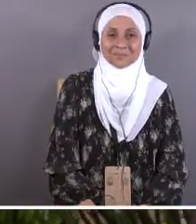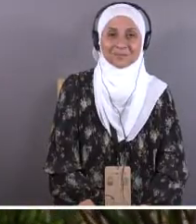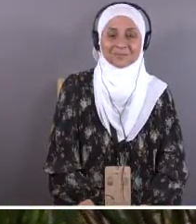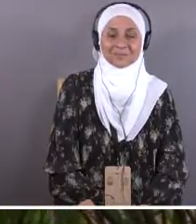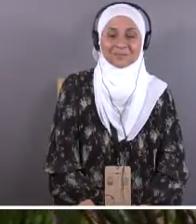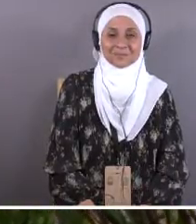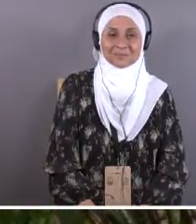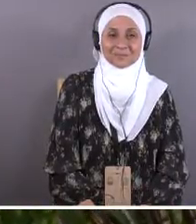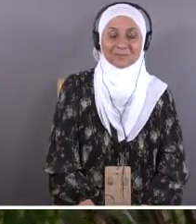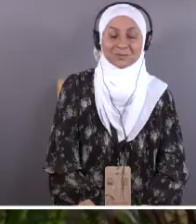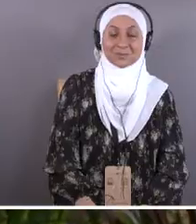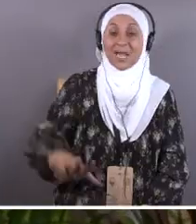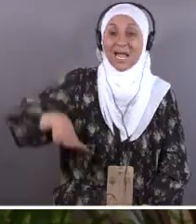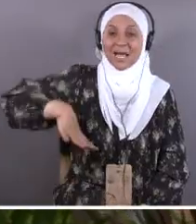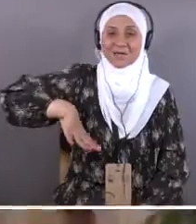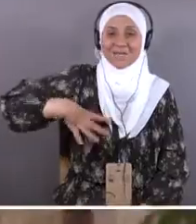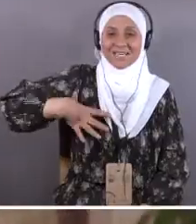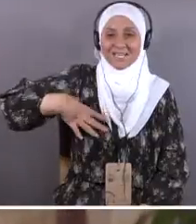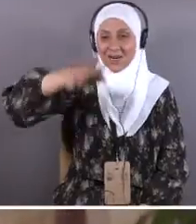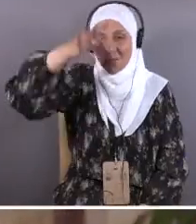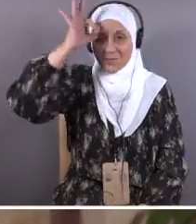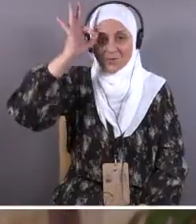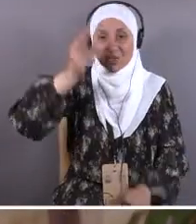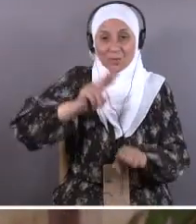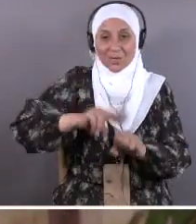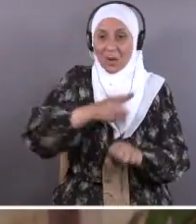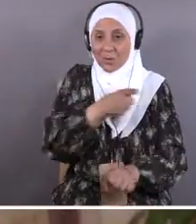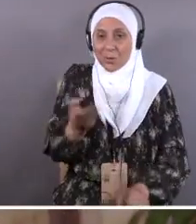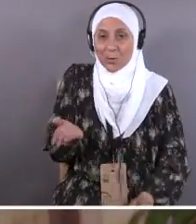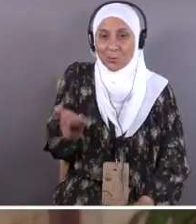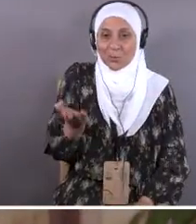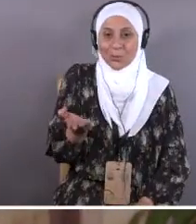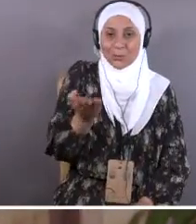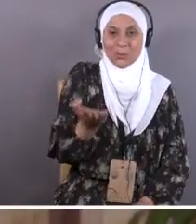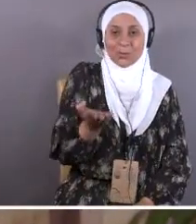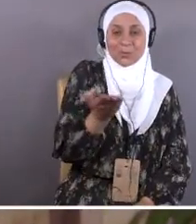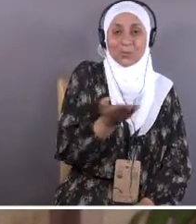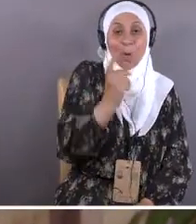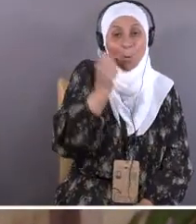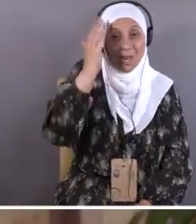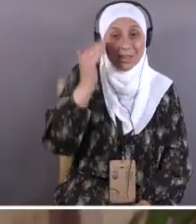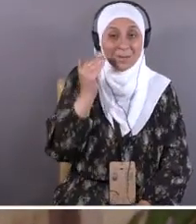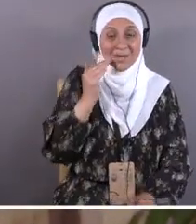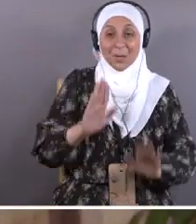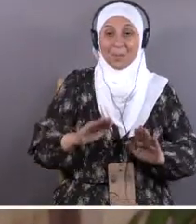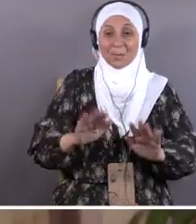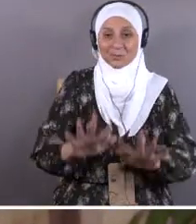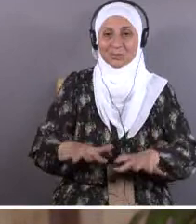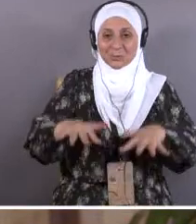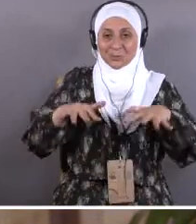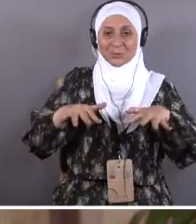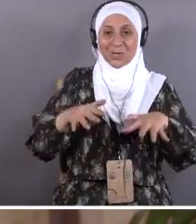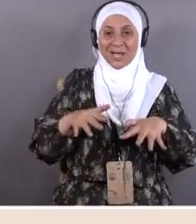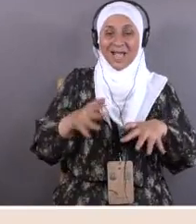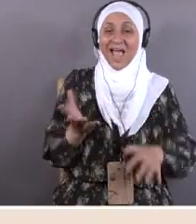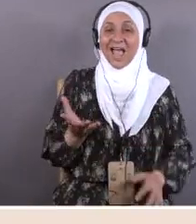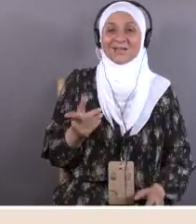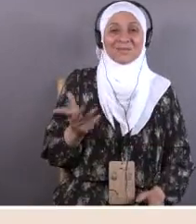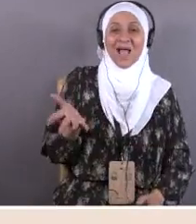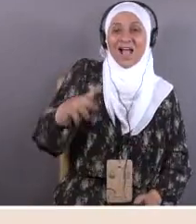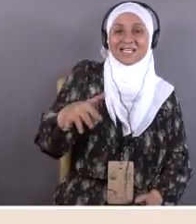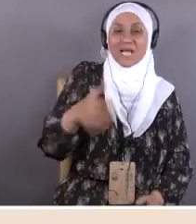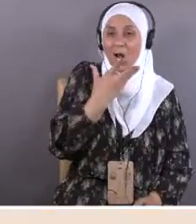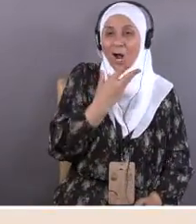Your Highness, Your Excellency, Excellencies, ladies and gentlemen, good afternoon. Assalamu alaikum.